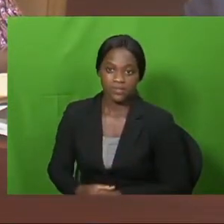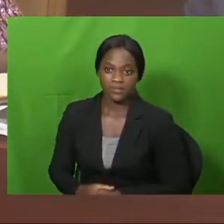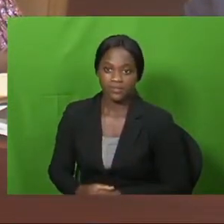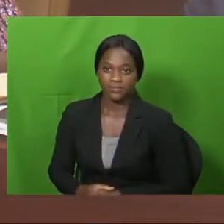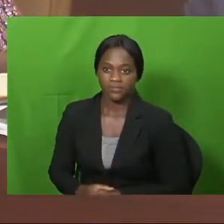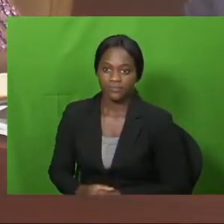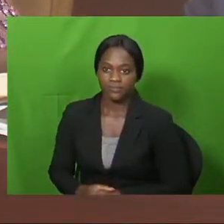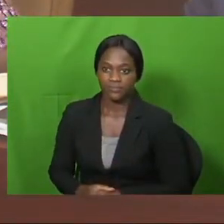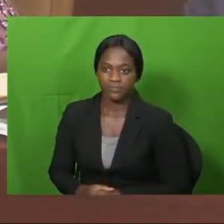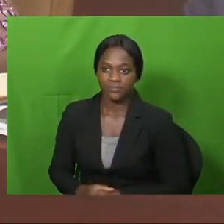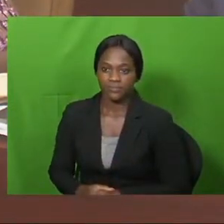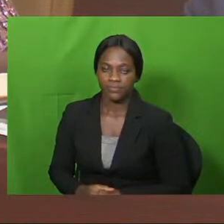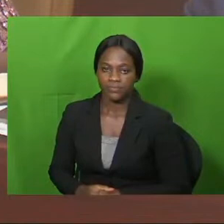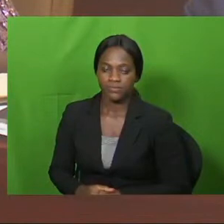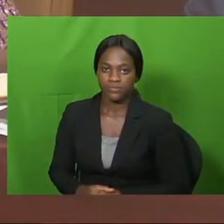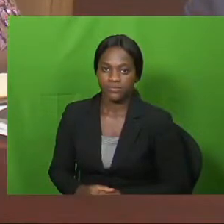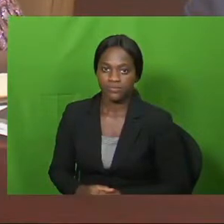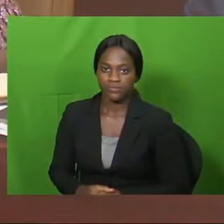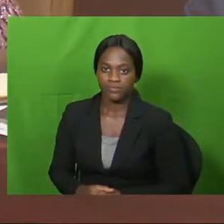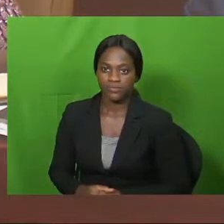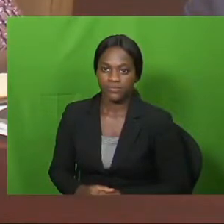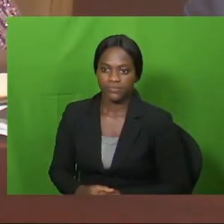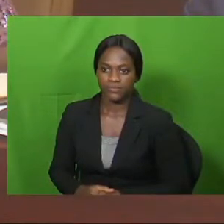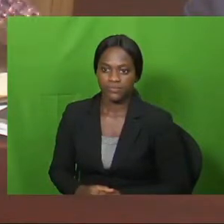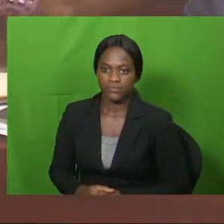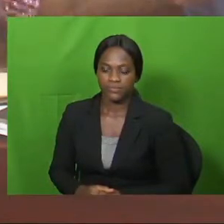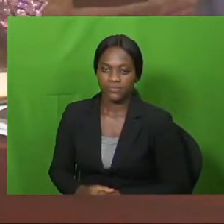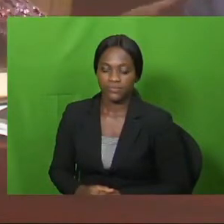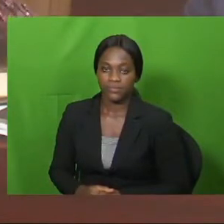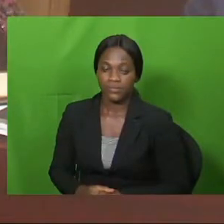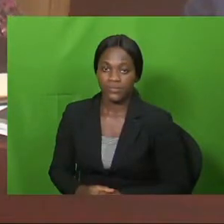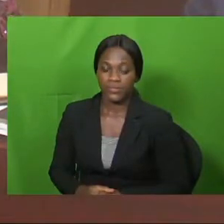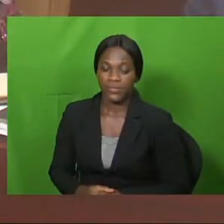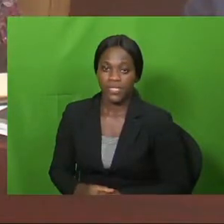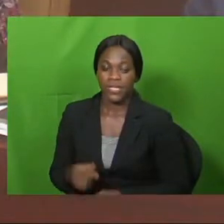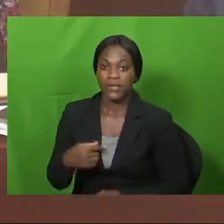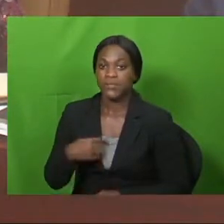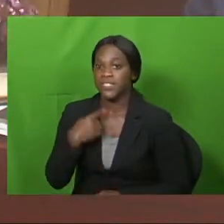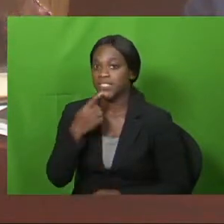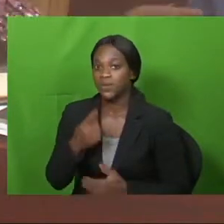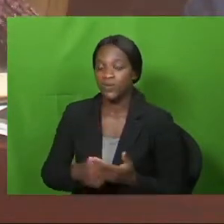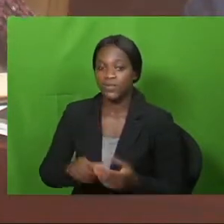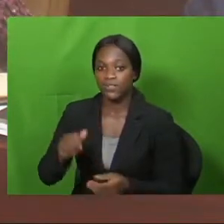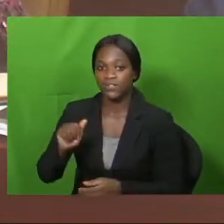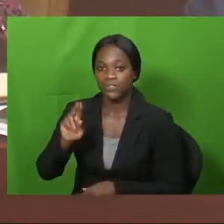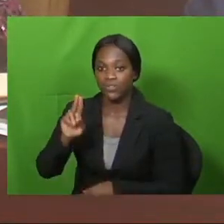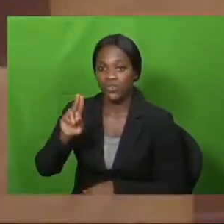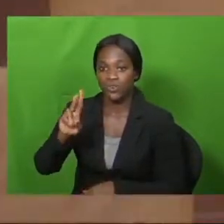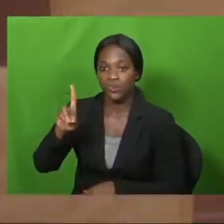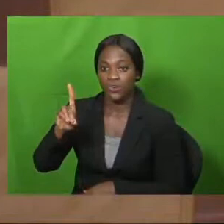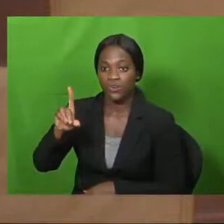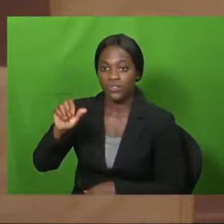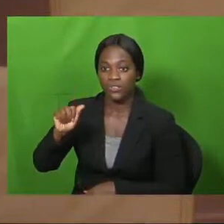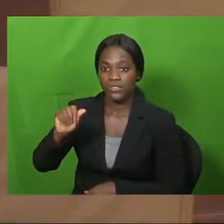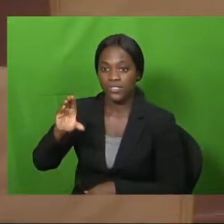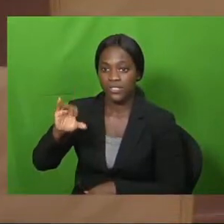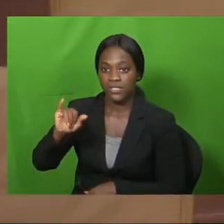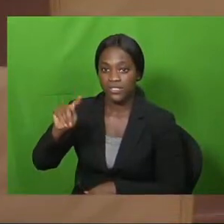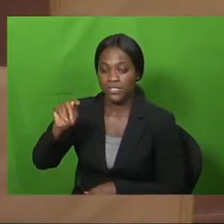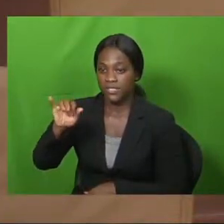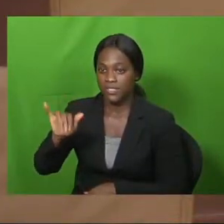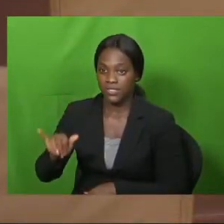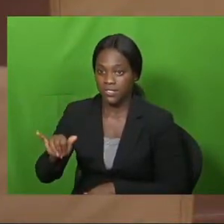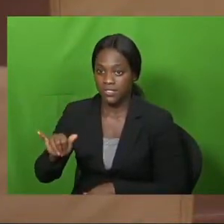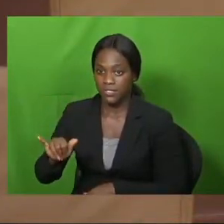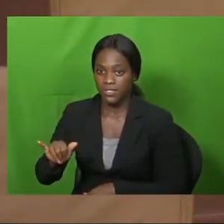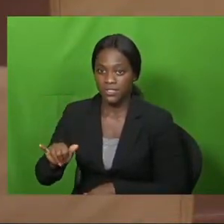Mr. Speaker, I said the audacity. And when we say audacity, if you want, I will define it with honorable member. It's please,